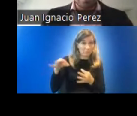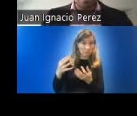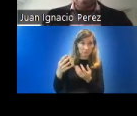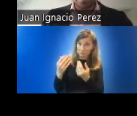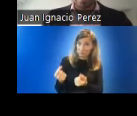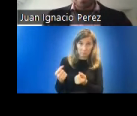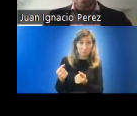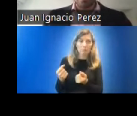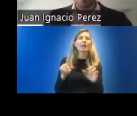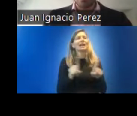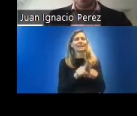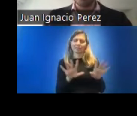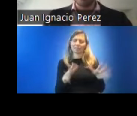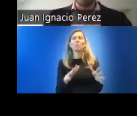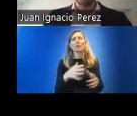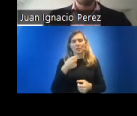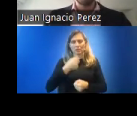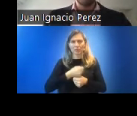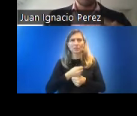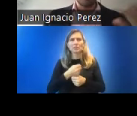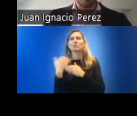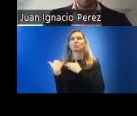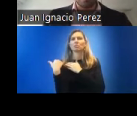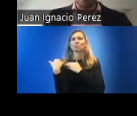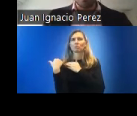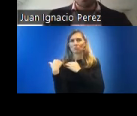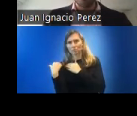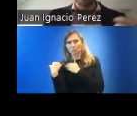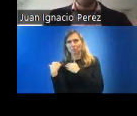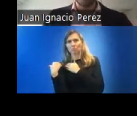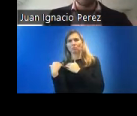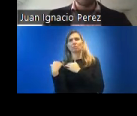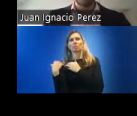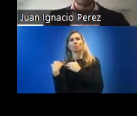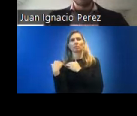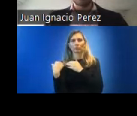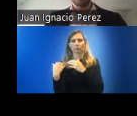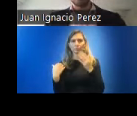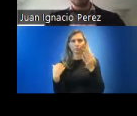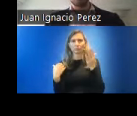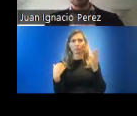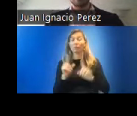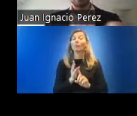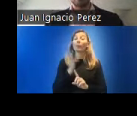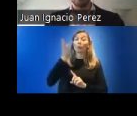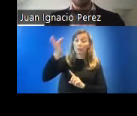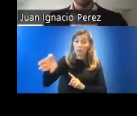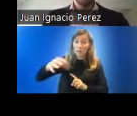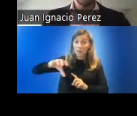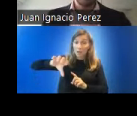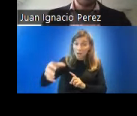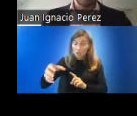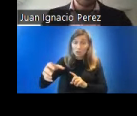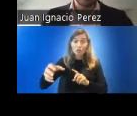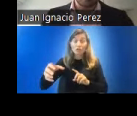competencies and similar tasks to do, including, I didn't mention before, including country visits when states agree,